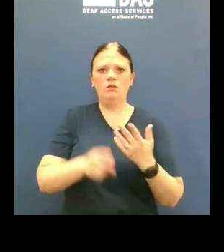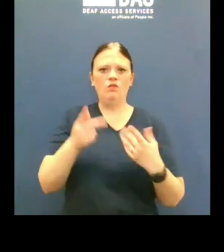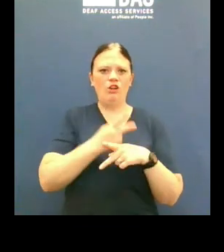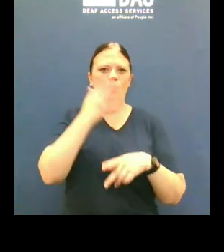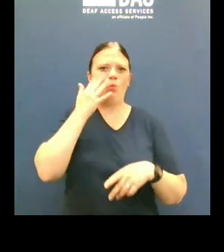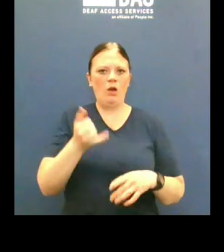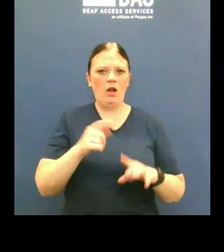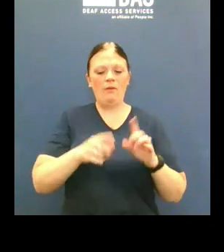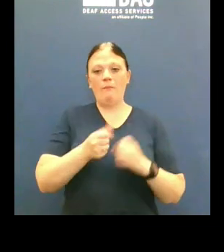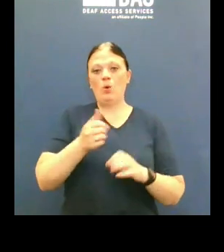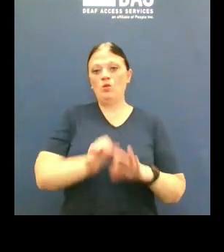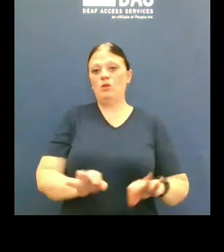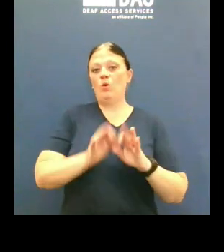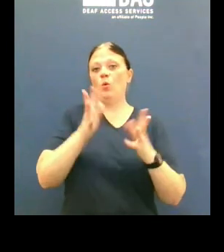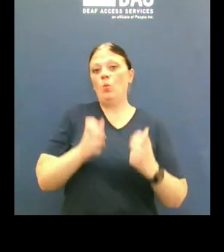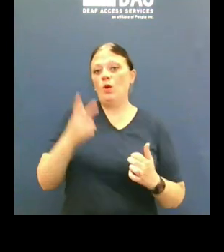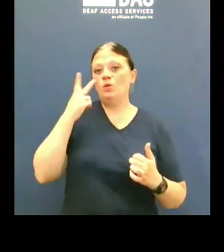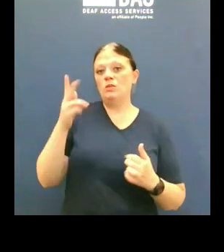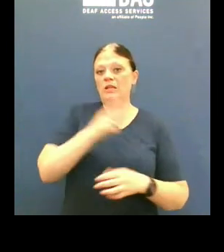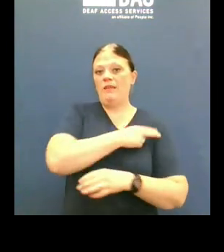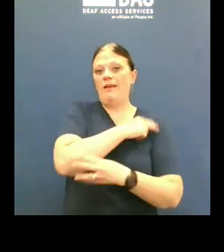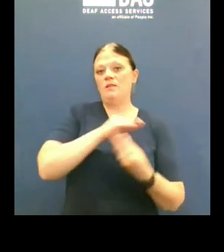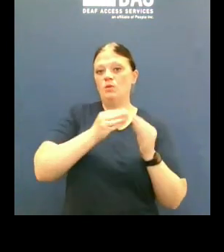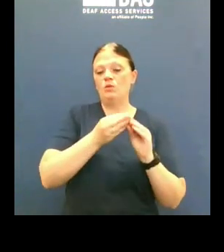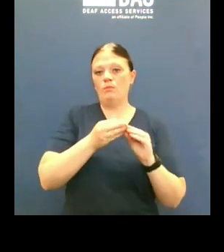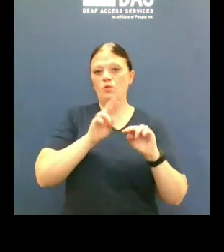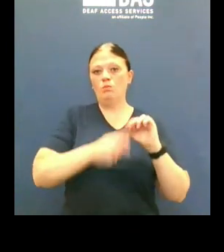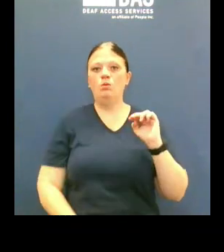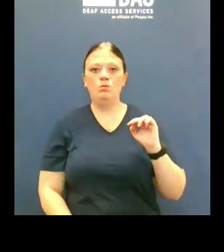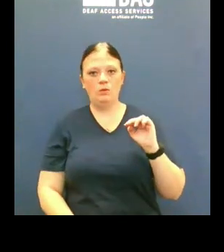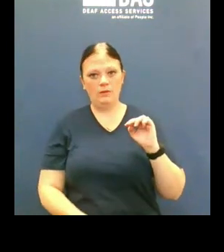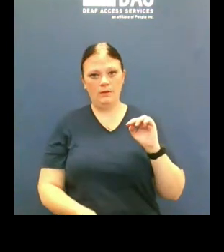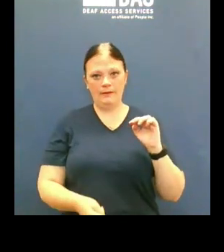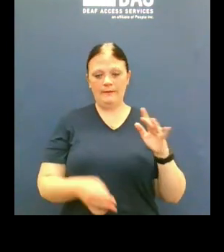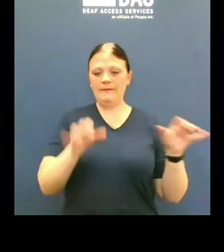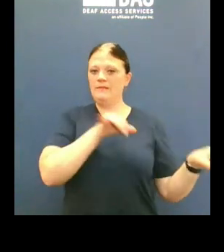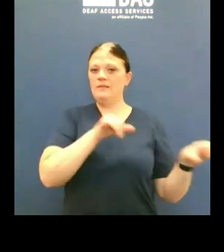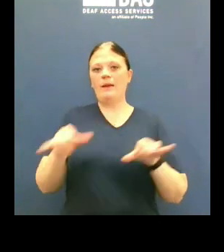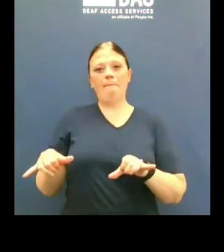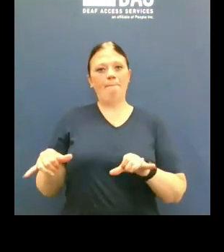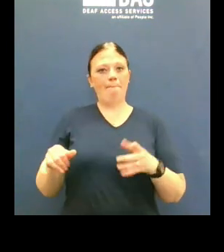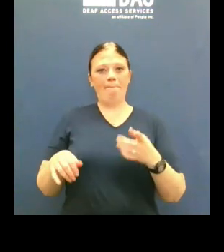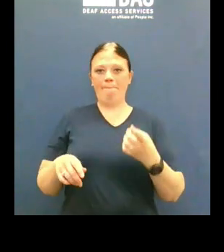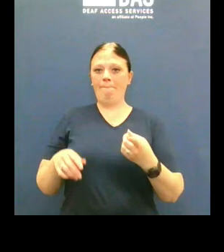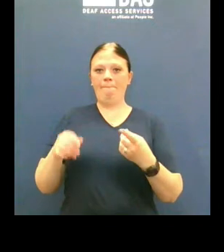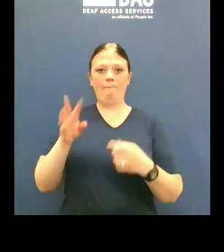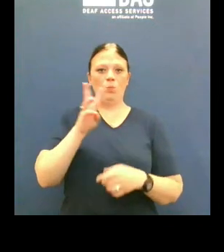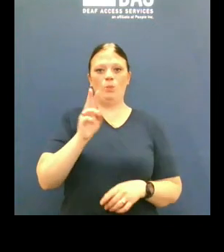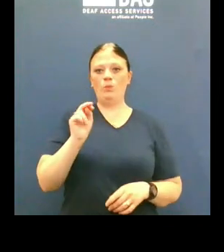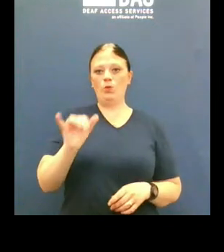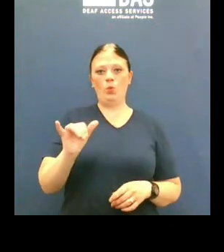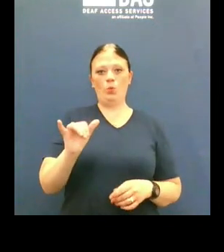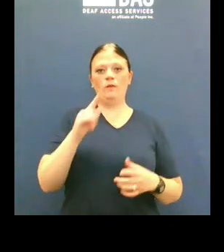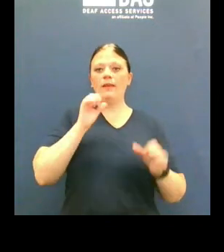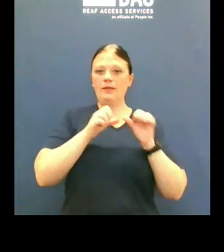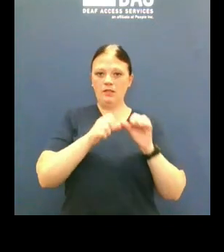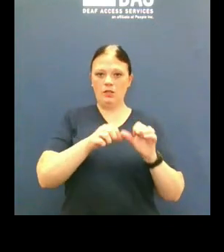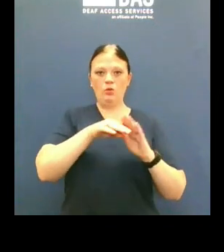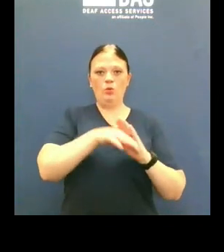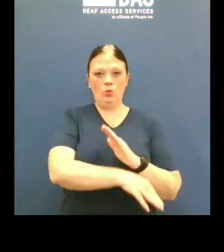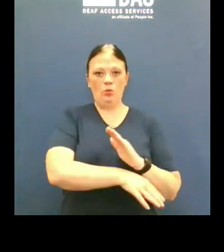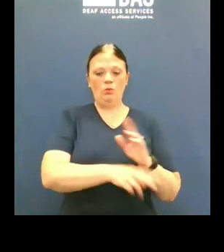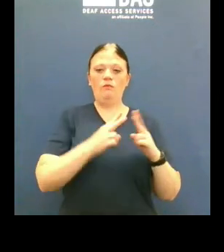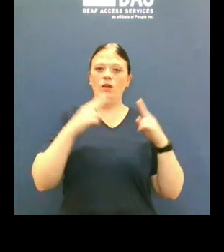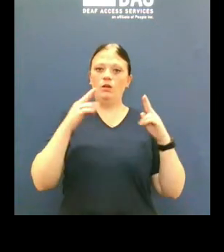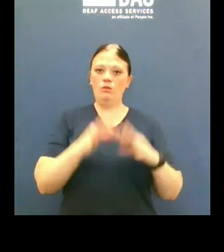most importantly, we want to see those hospitalization numbers drop. You see the same thing with regards to hospitalizations in Western New York. They continue to drop. That's